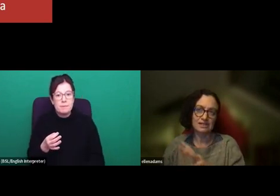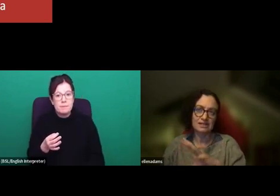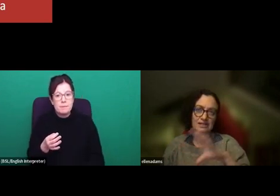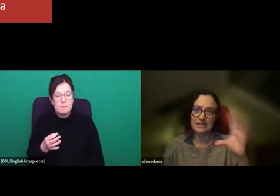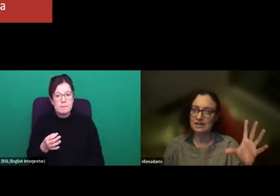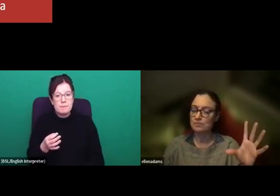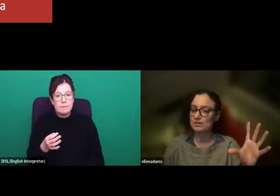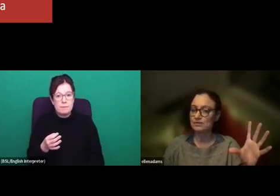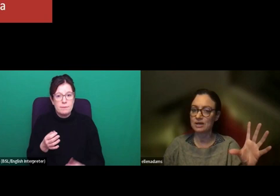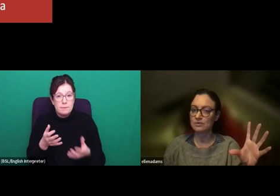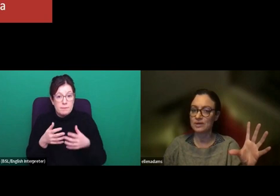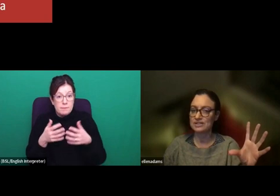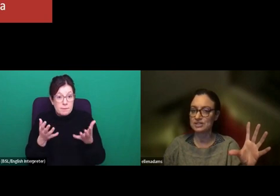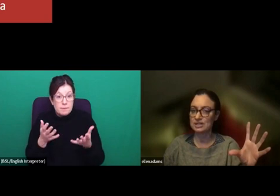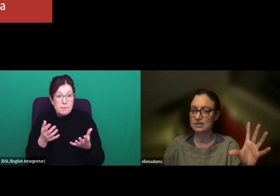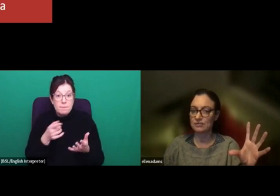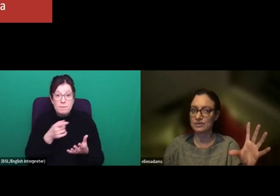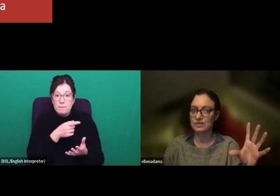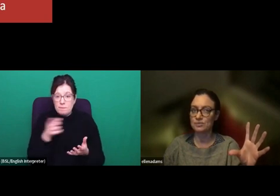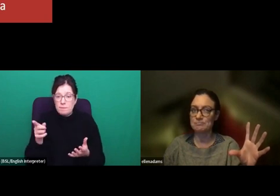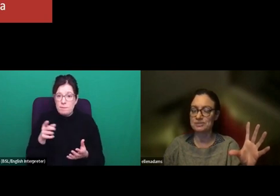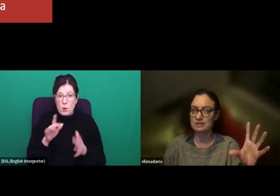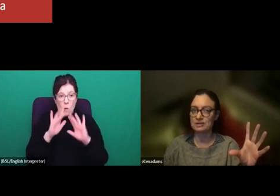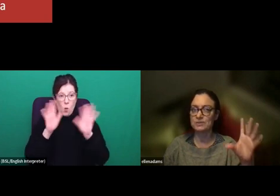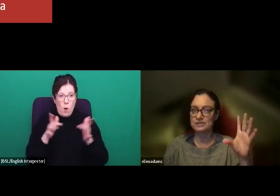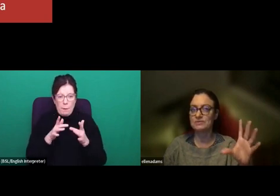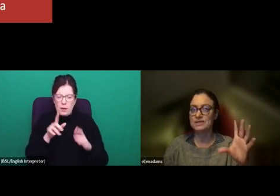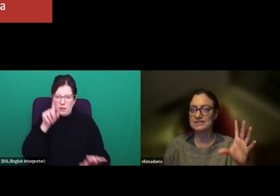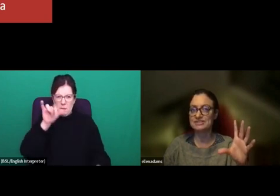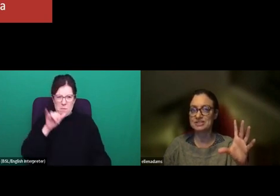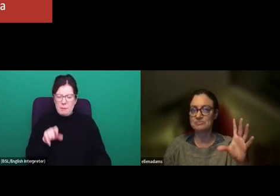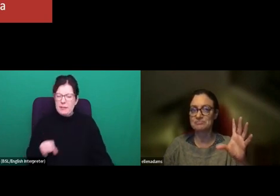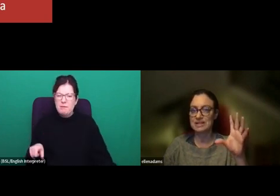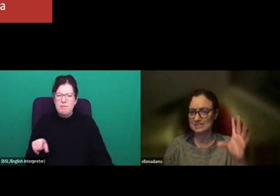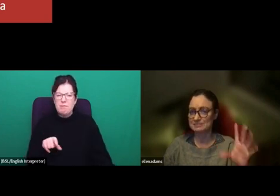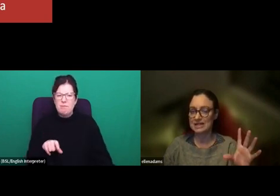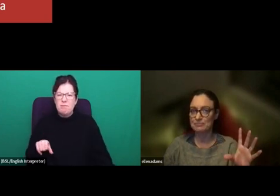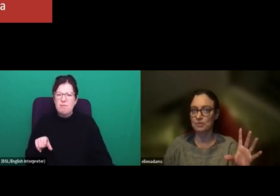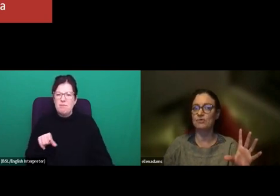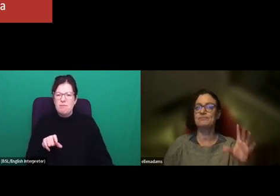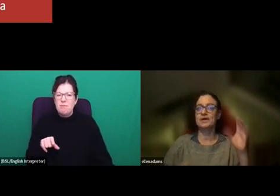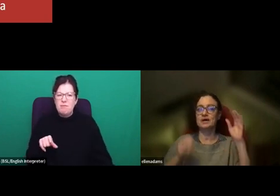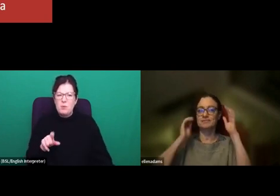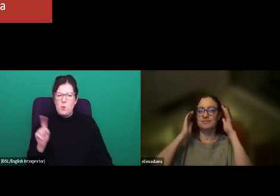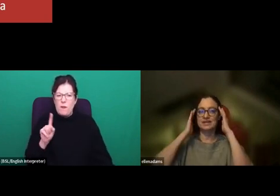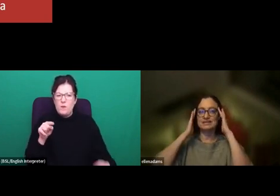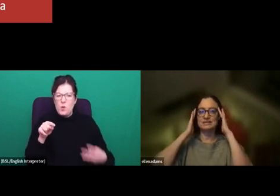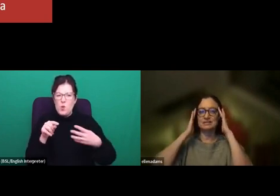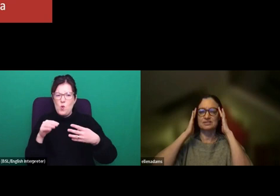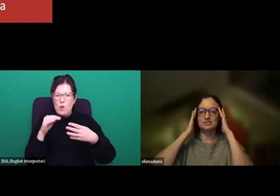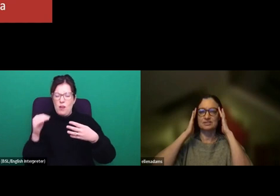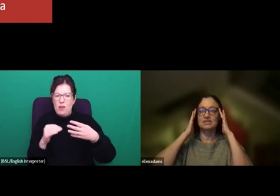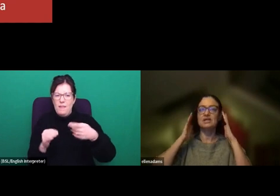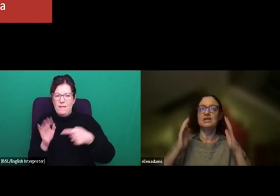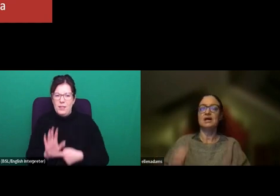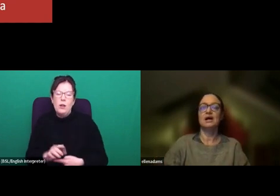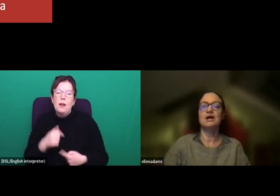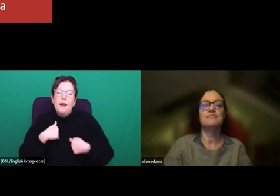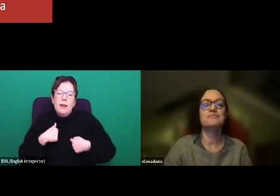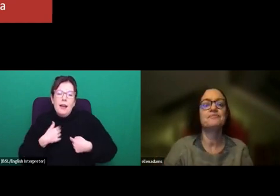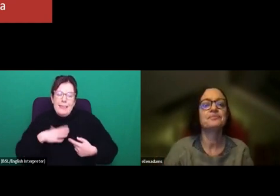very clear when you go initially on the website. We do need to explain more, that's understood.